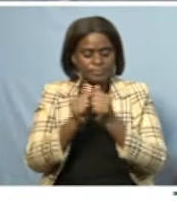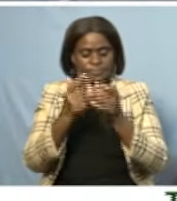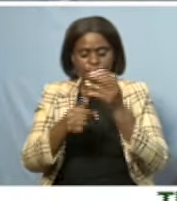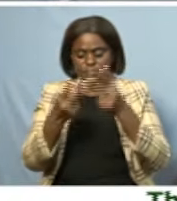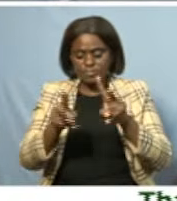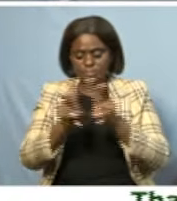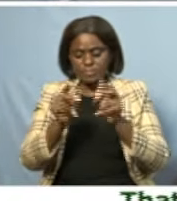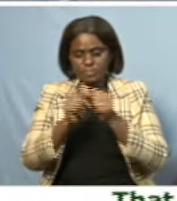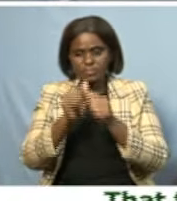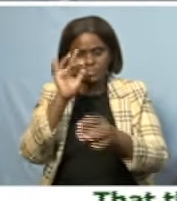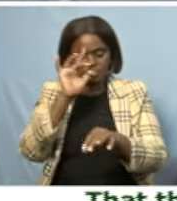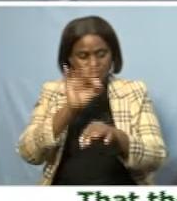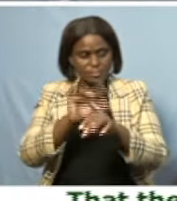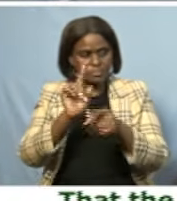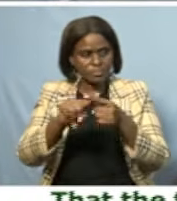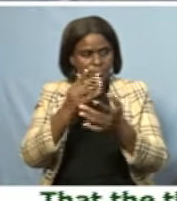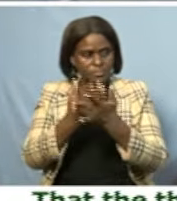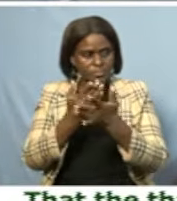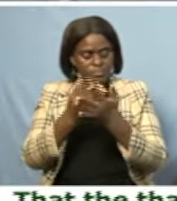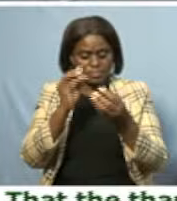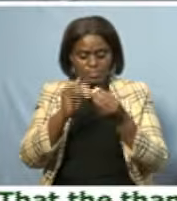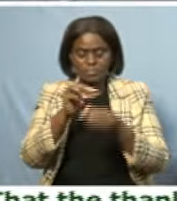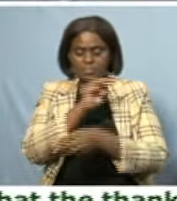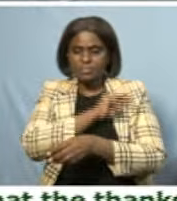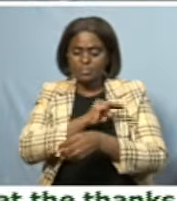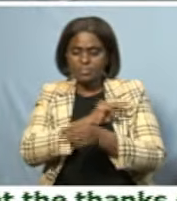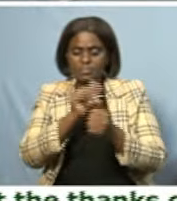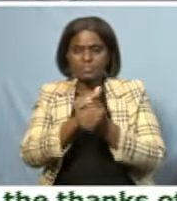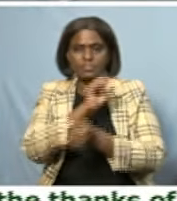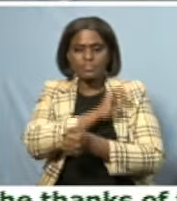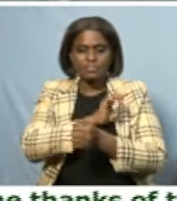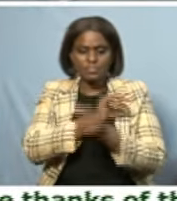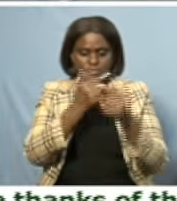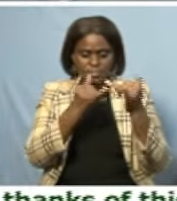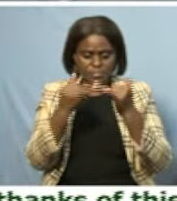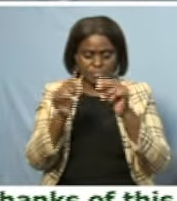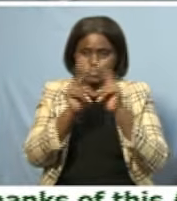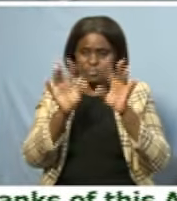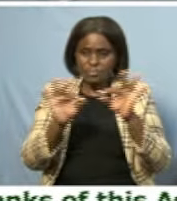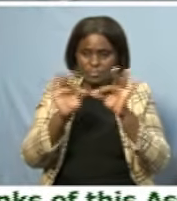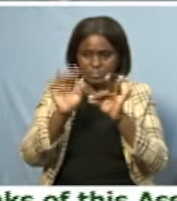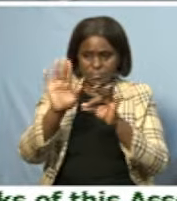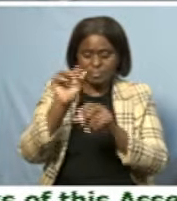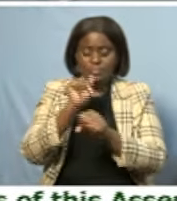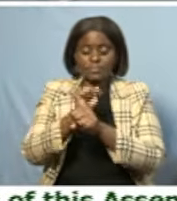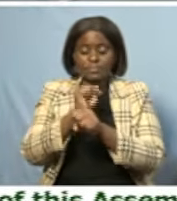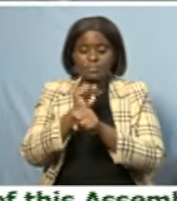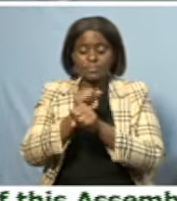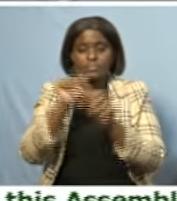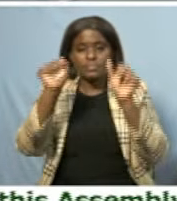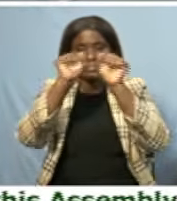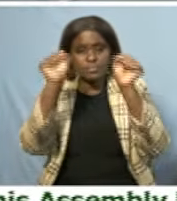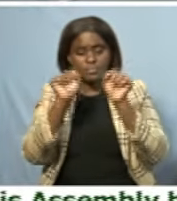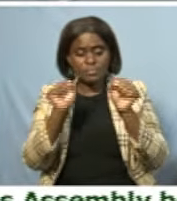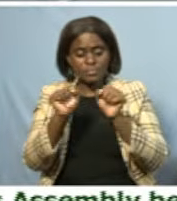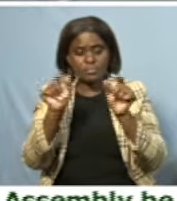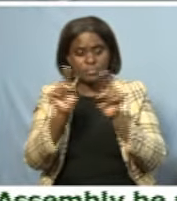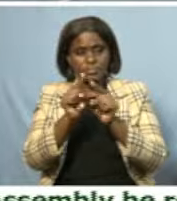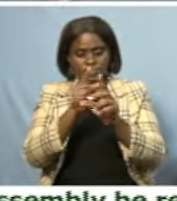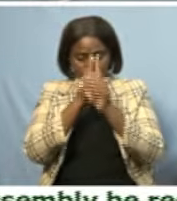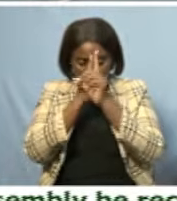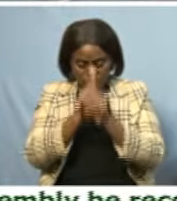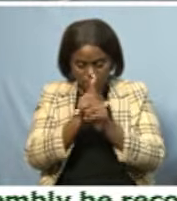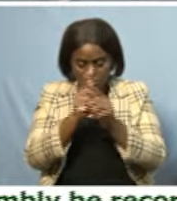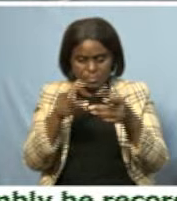values attached to it. Morality and ethics play a significant role in shaping our